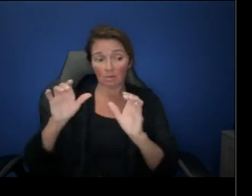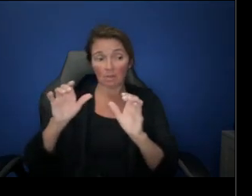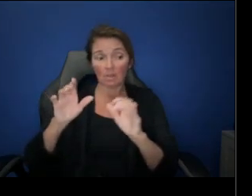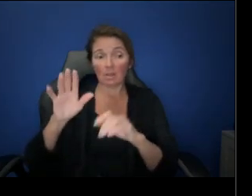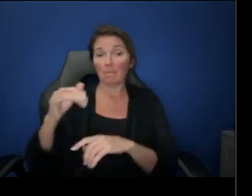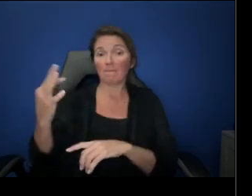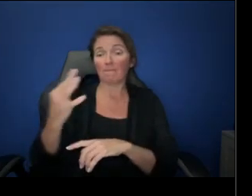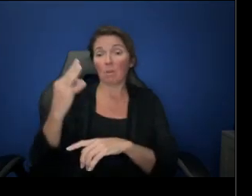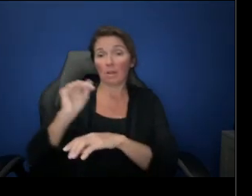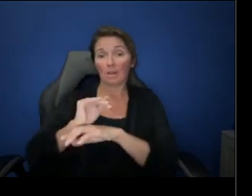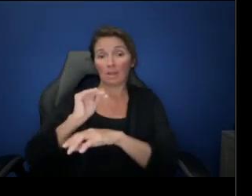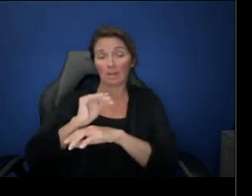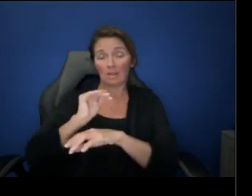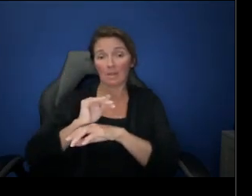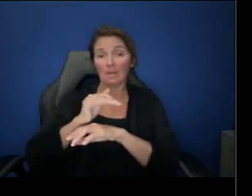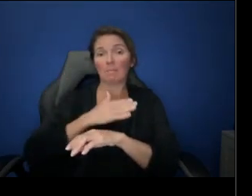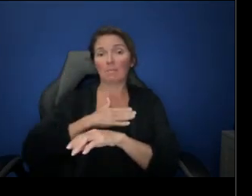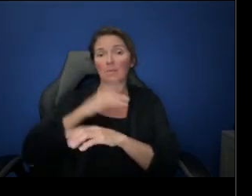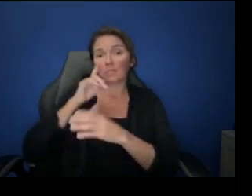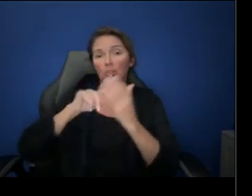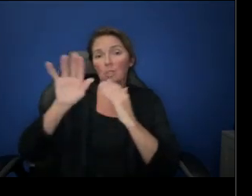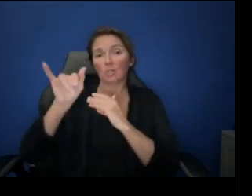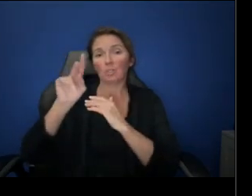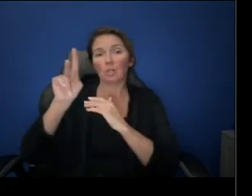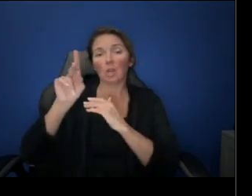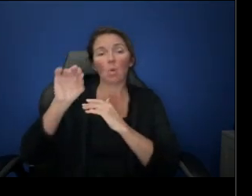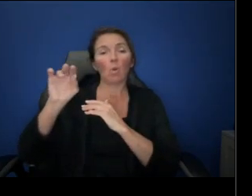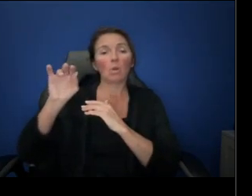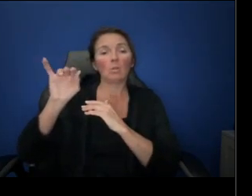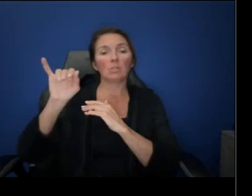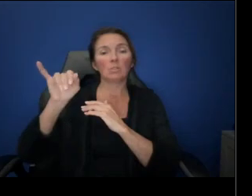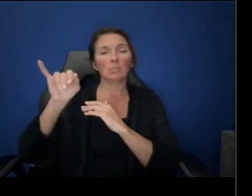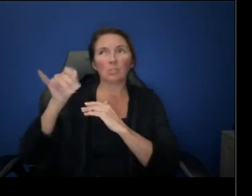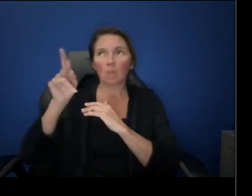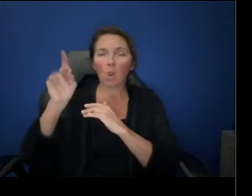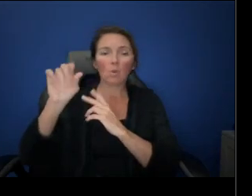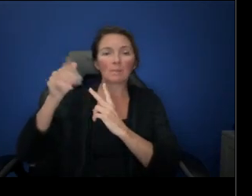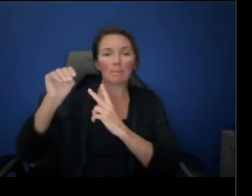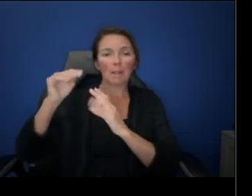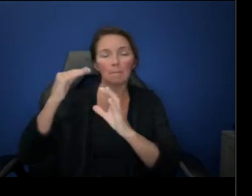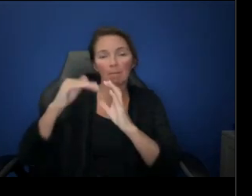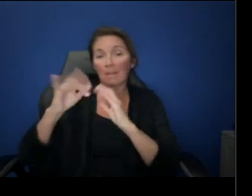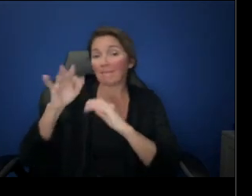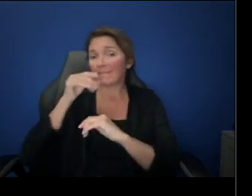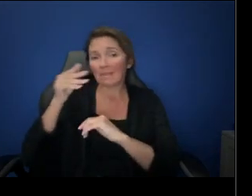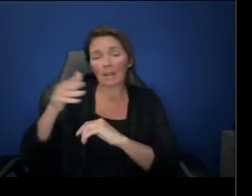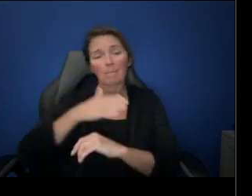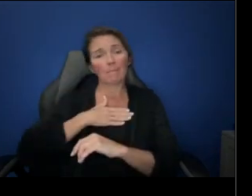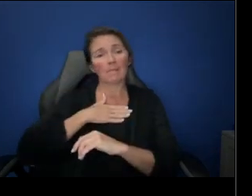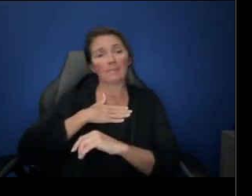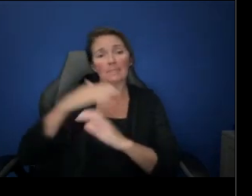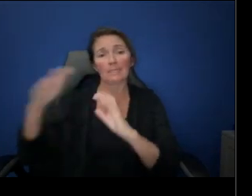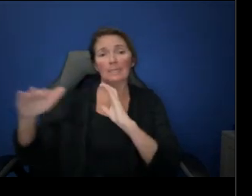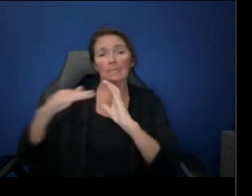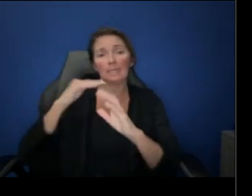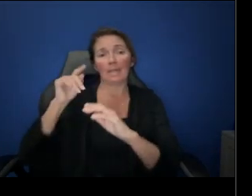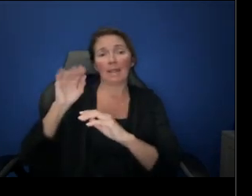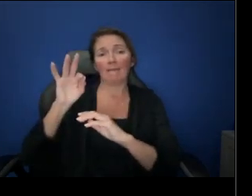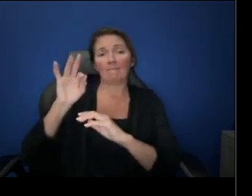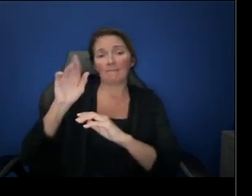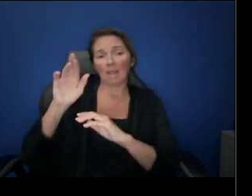Friday evening, please check your junk or spam email, and if it's not there, please email us at